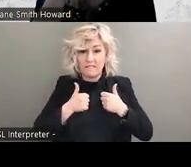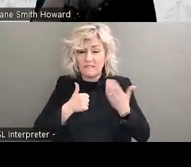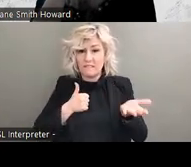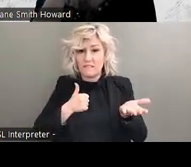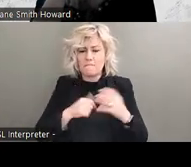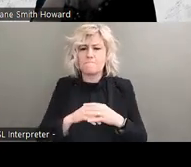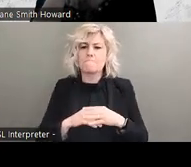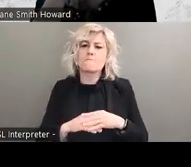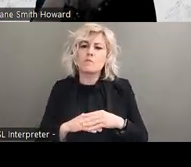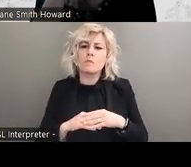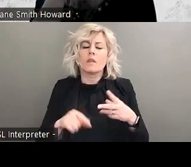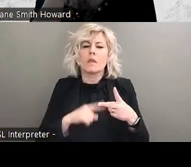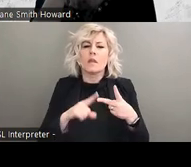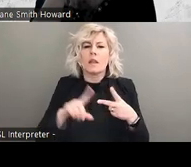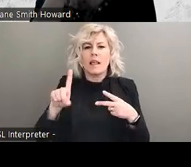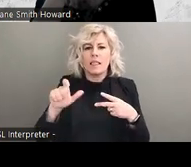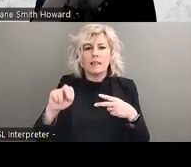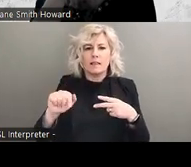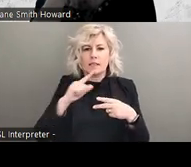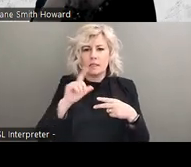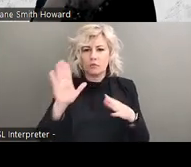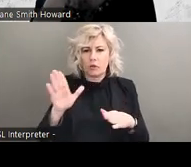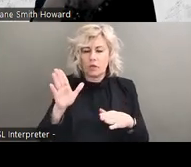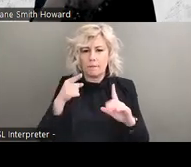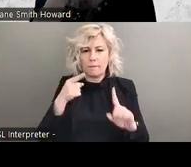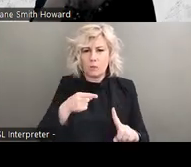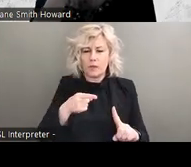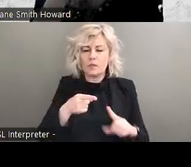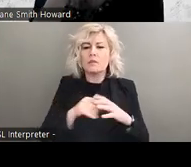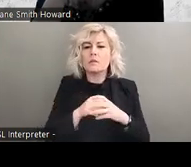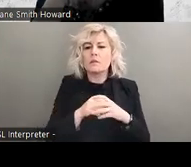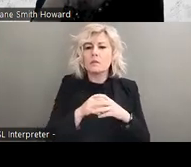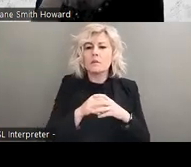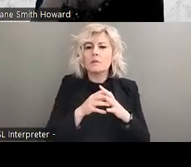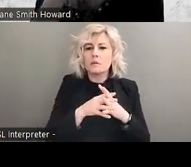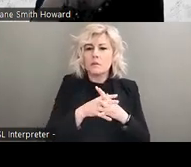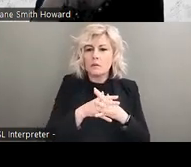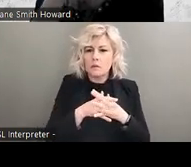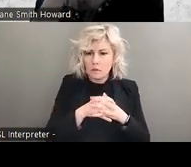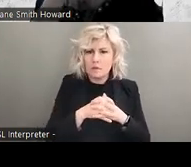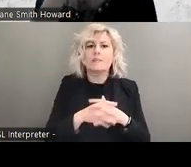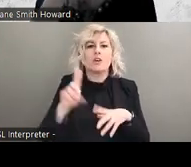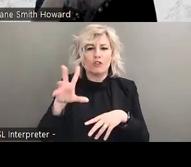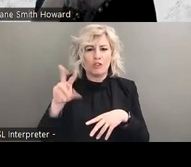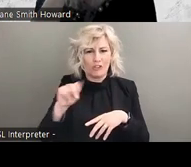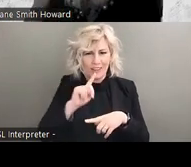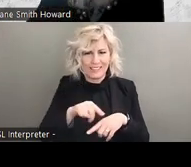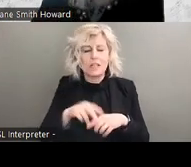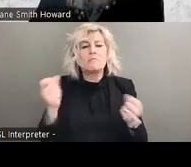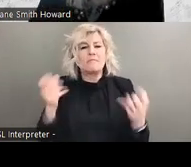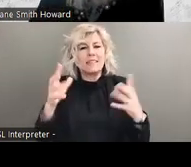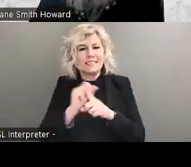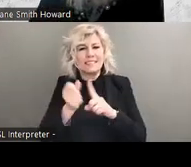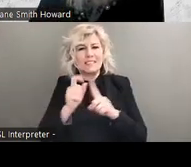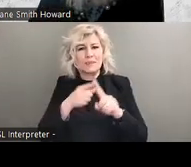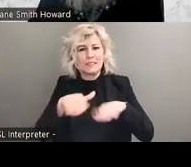And then Lena says, great point. And Okay, Dawn answered. In many cases, when the